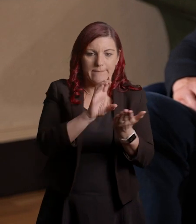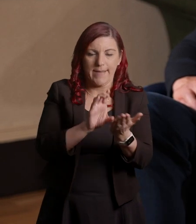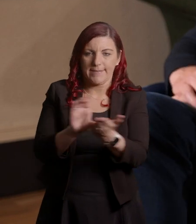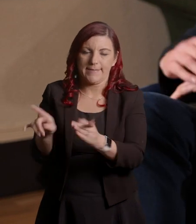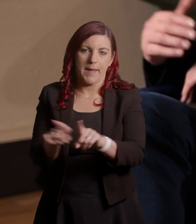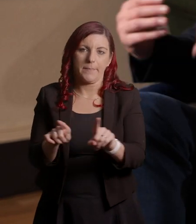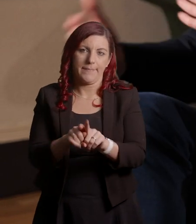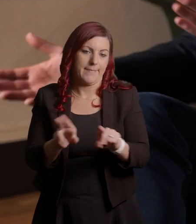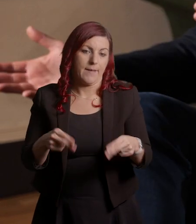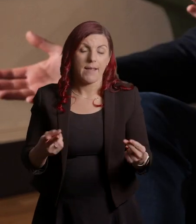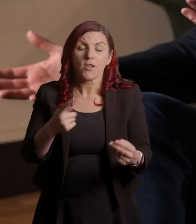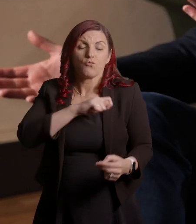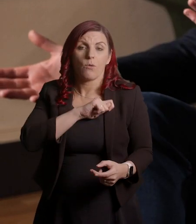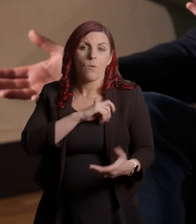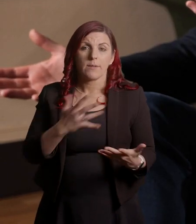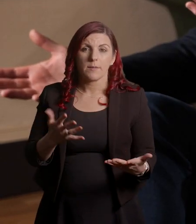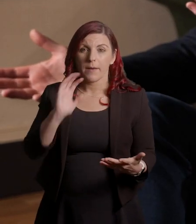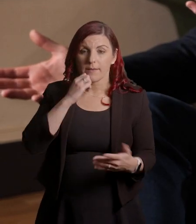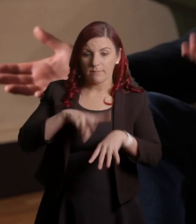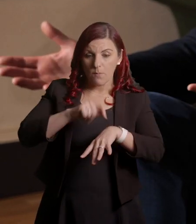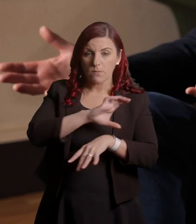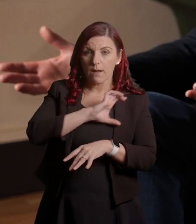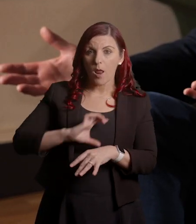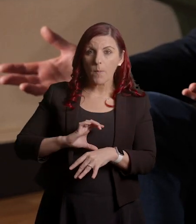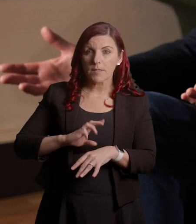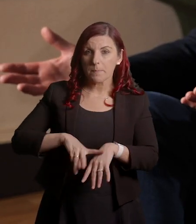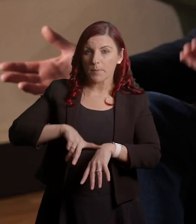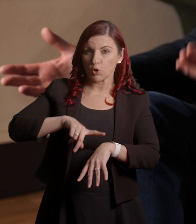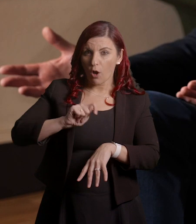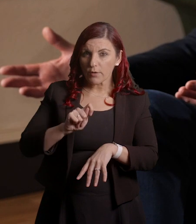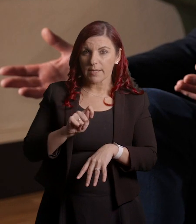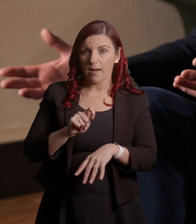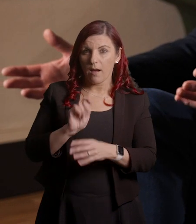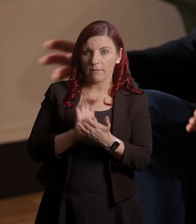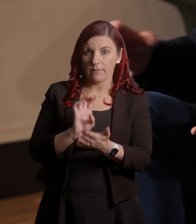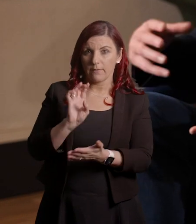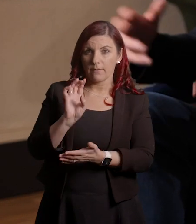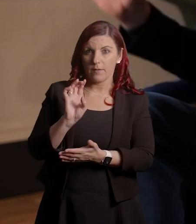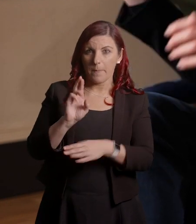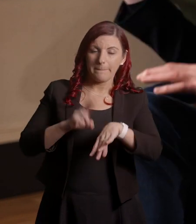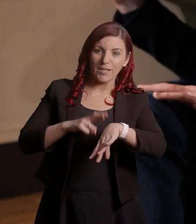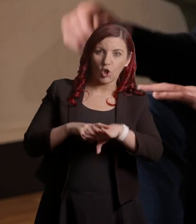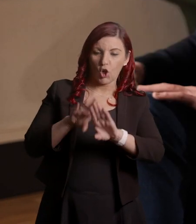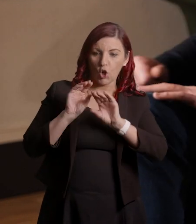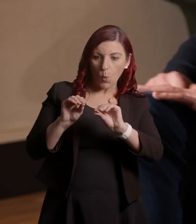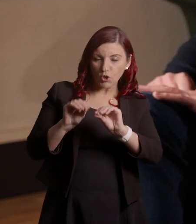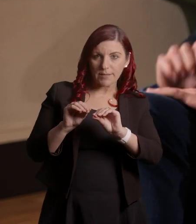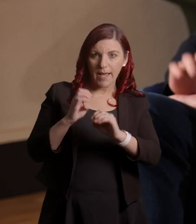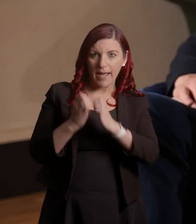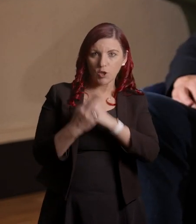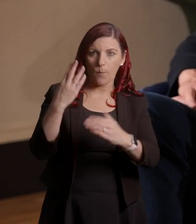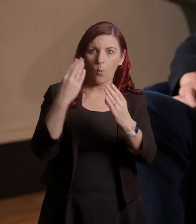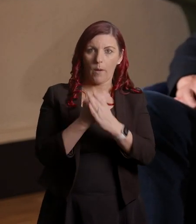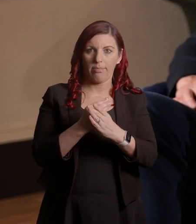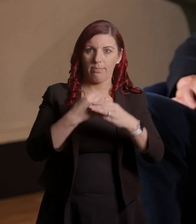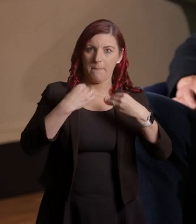look, in most clubs, the majority of the better coaches end